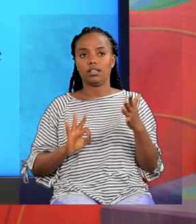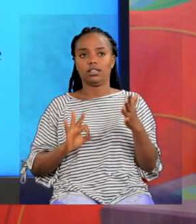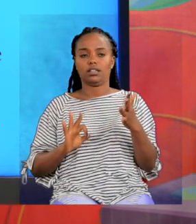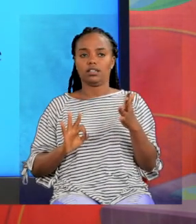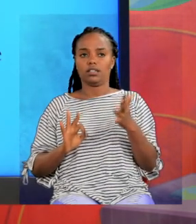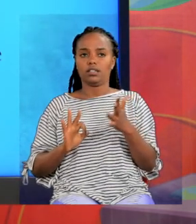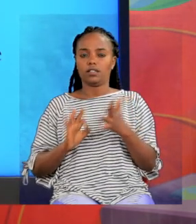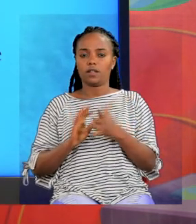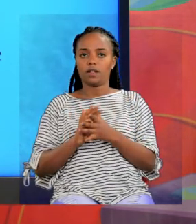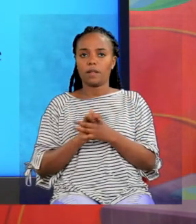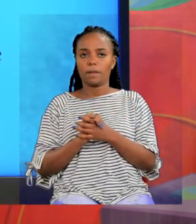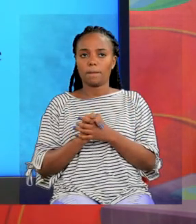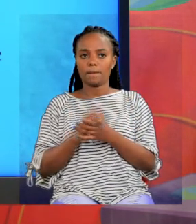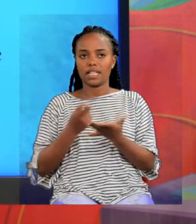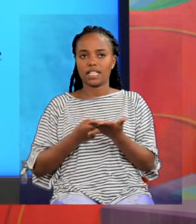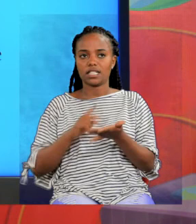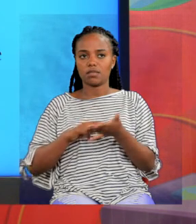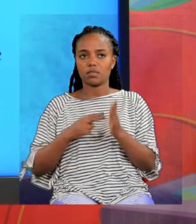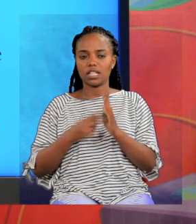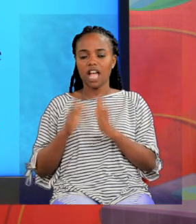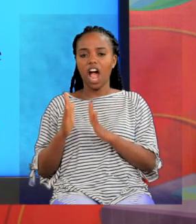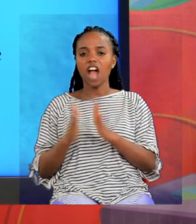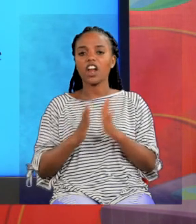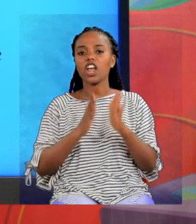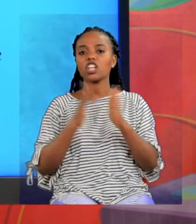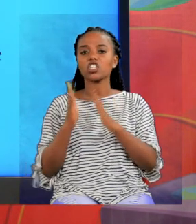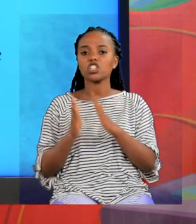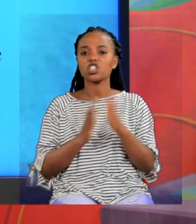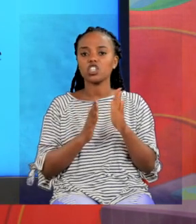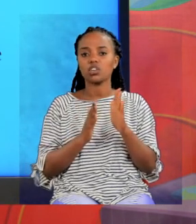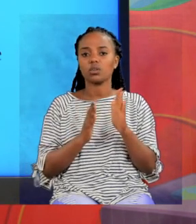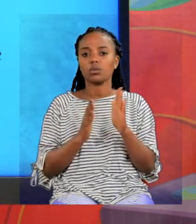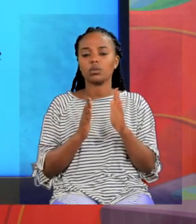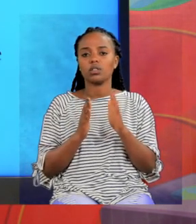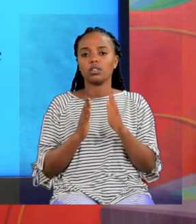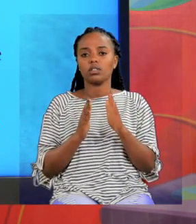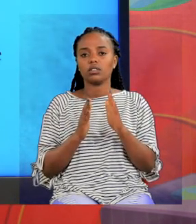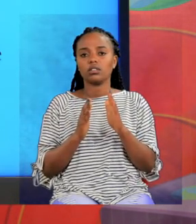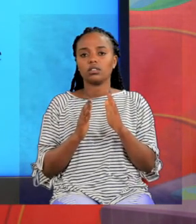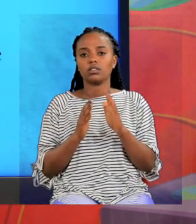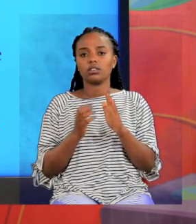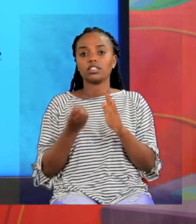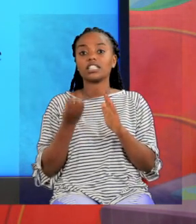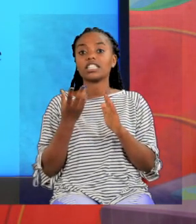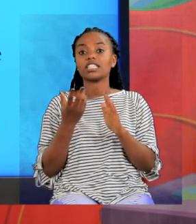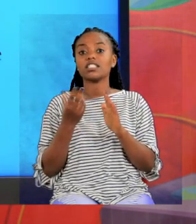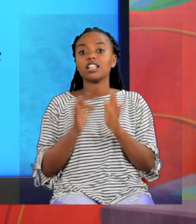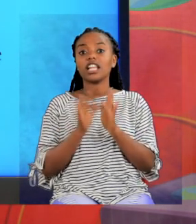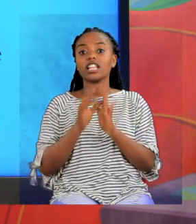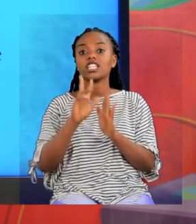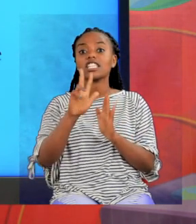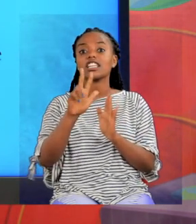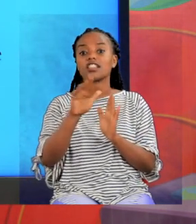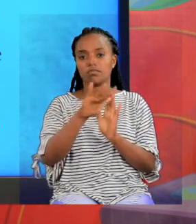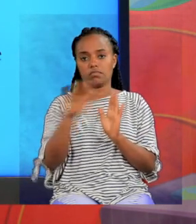applying the formula, this means arrange how many letters? Three letters,